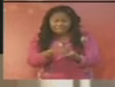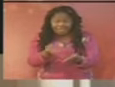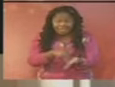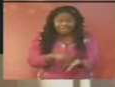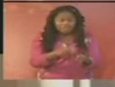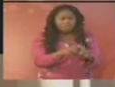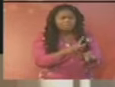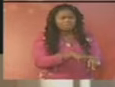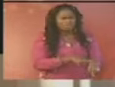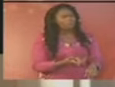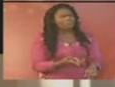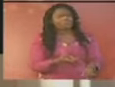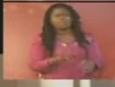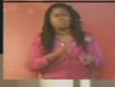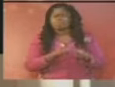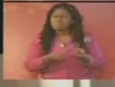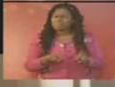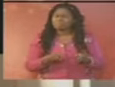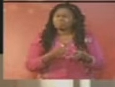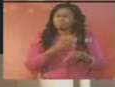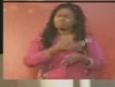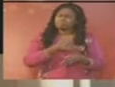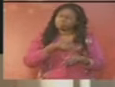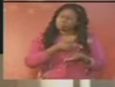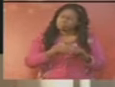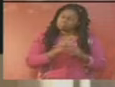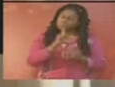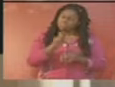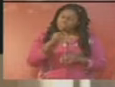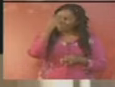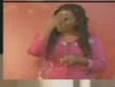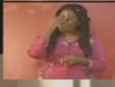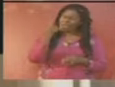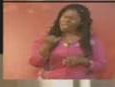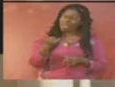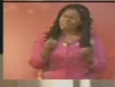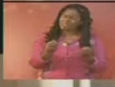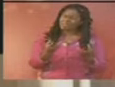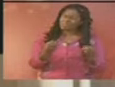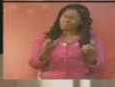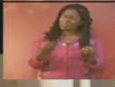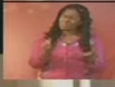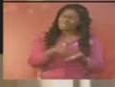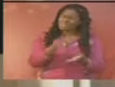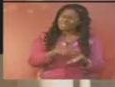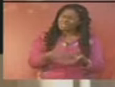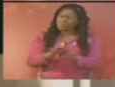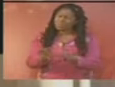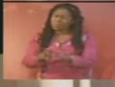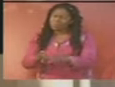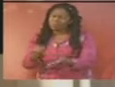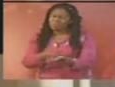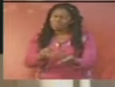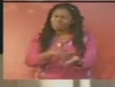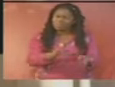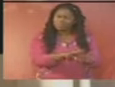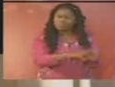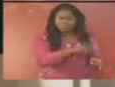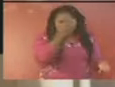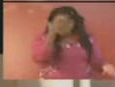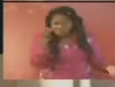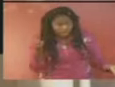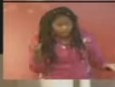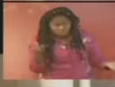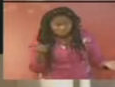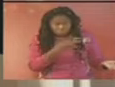able to say why such frequent temporary closures, to such an important facility at this time of a pandemic,